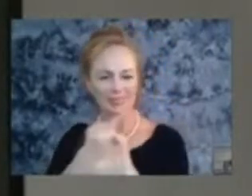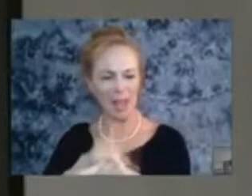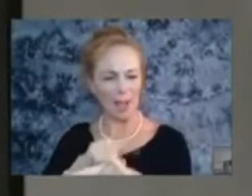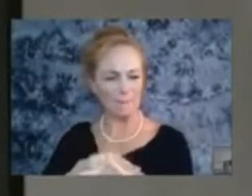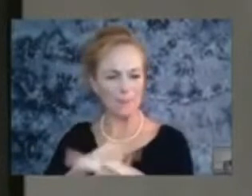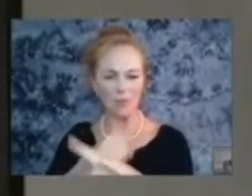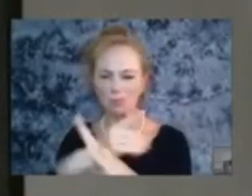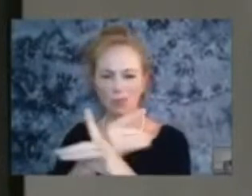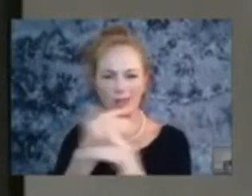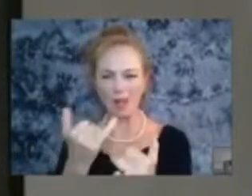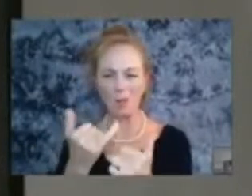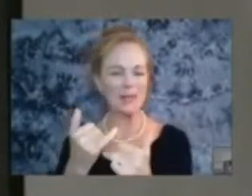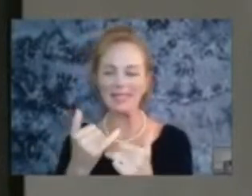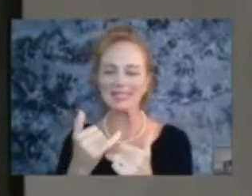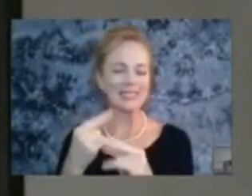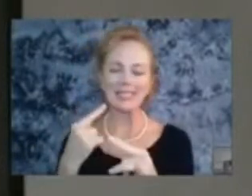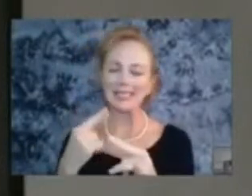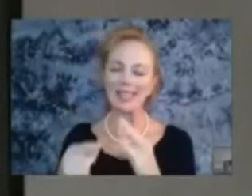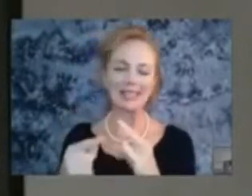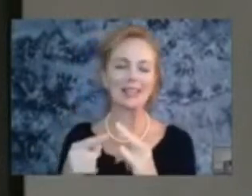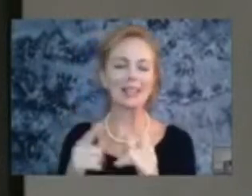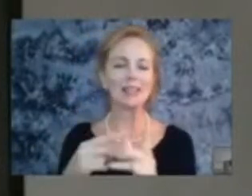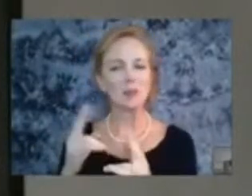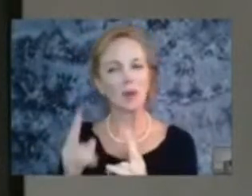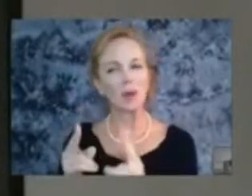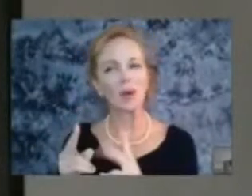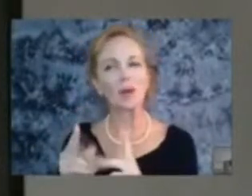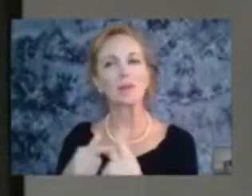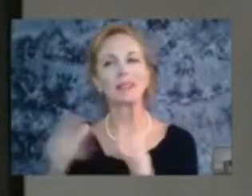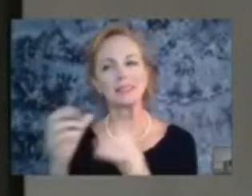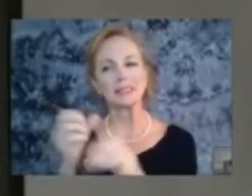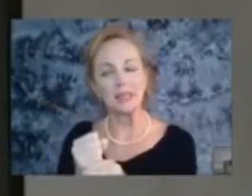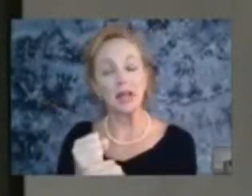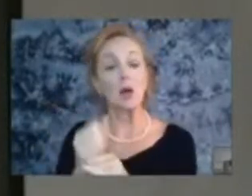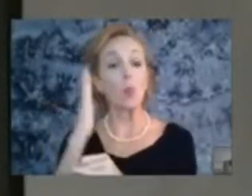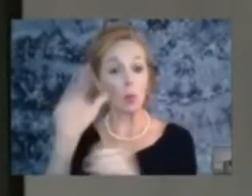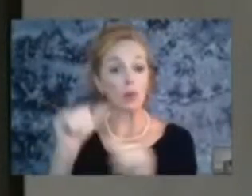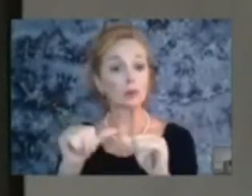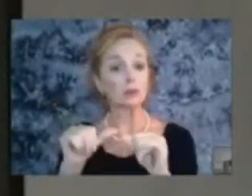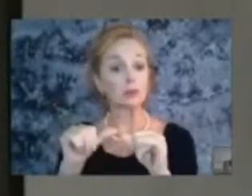condensed. I think that we will still accomplish the